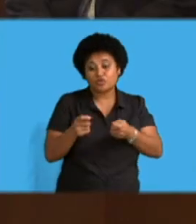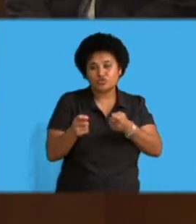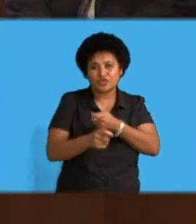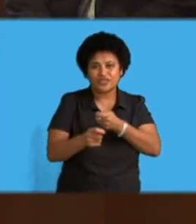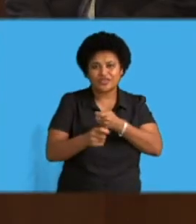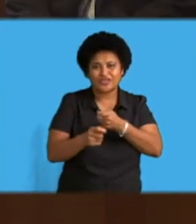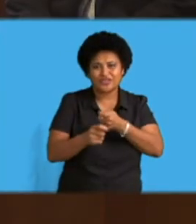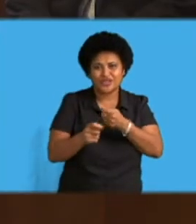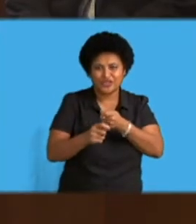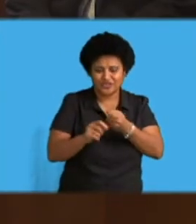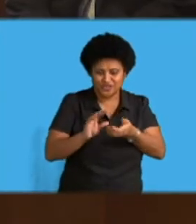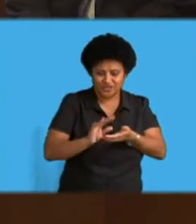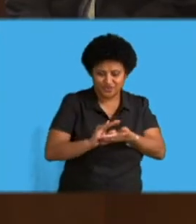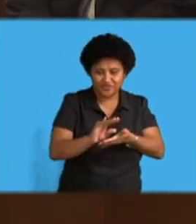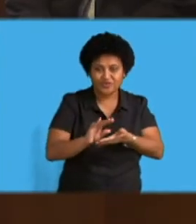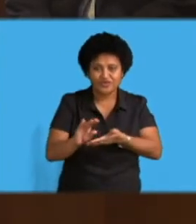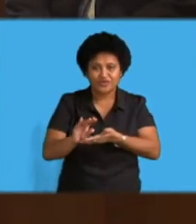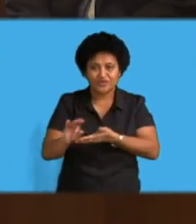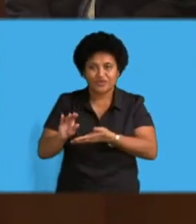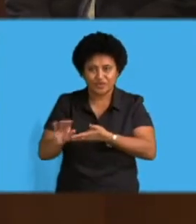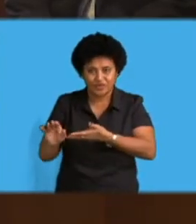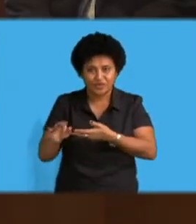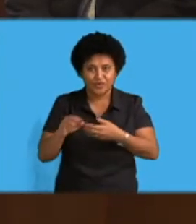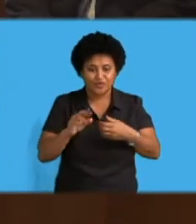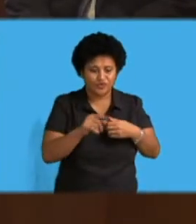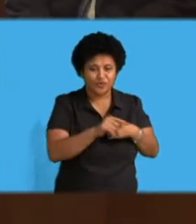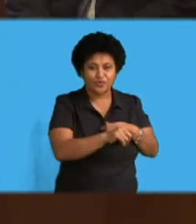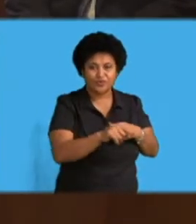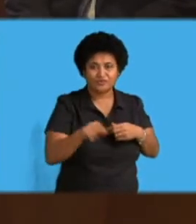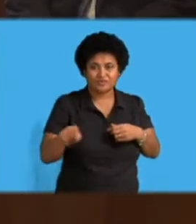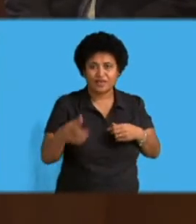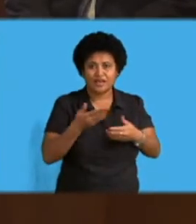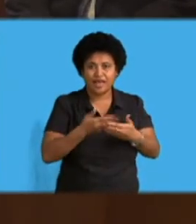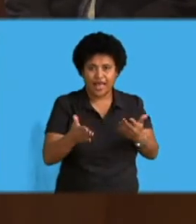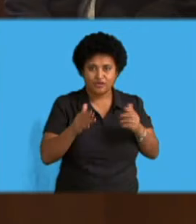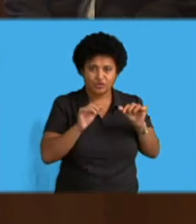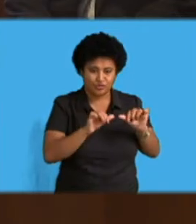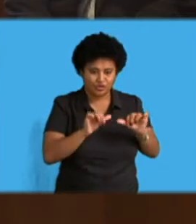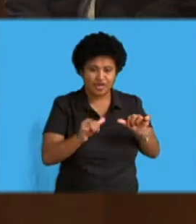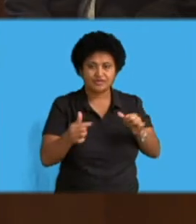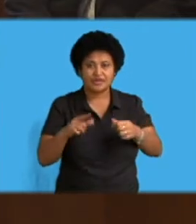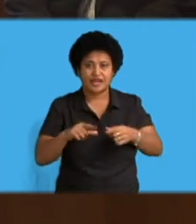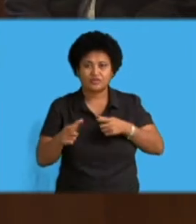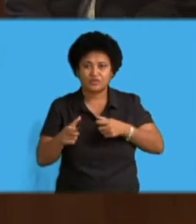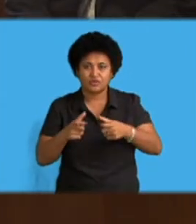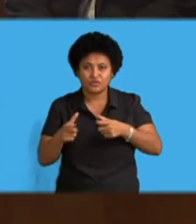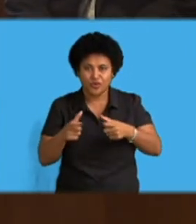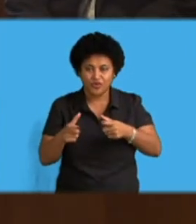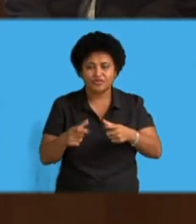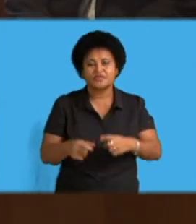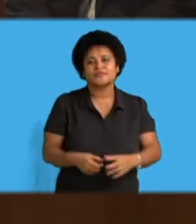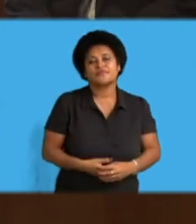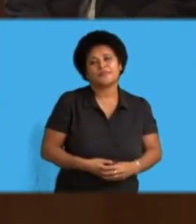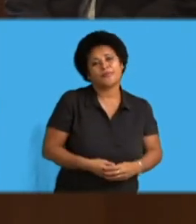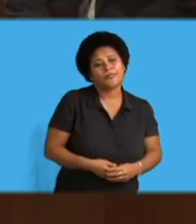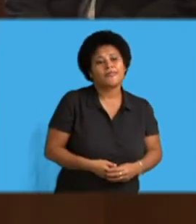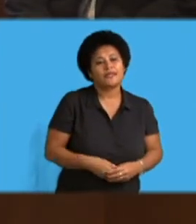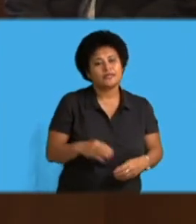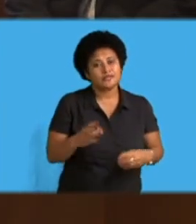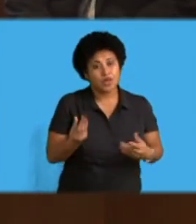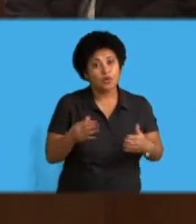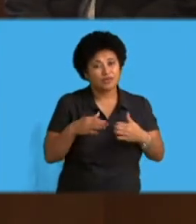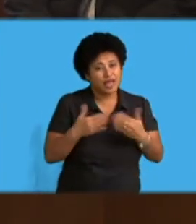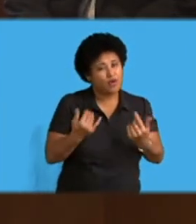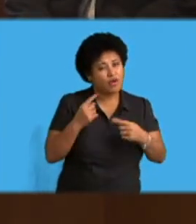funds for climate change between mitigation finance and adaptation finance. There is currently approximately currently